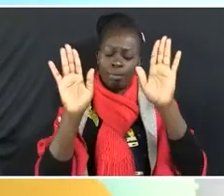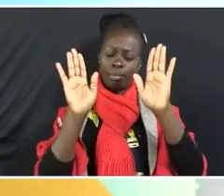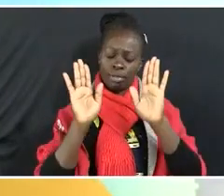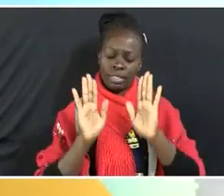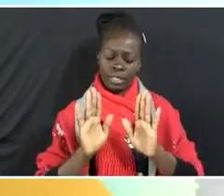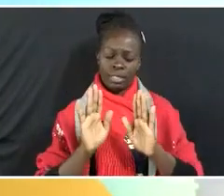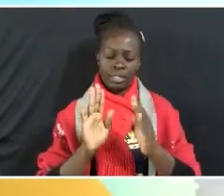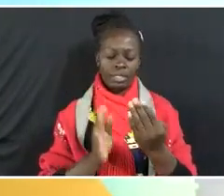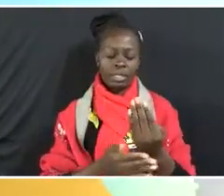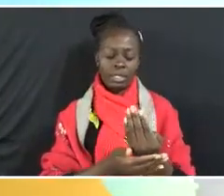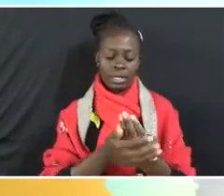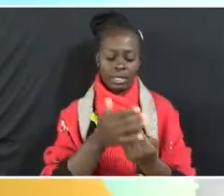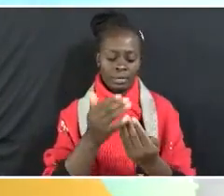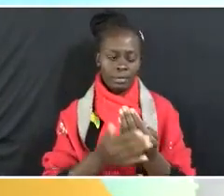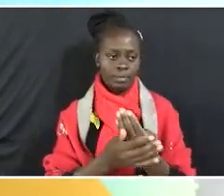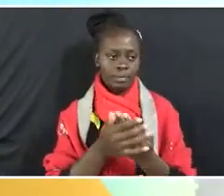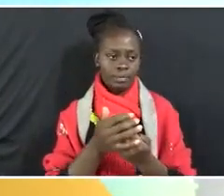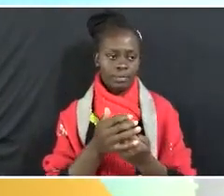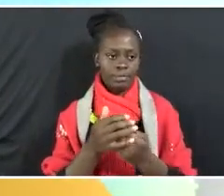care.